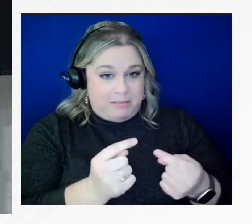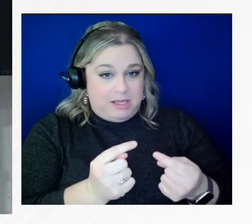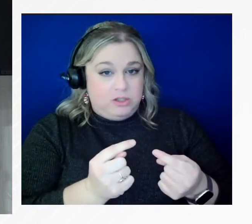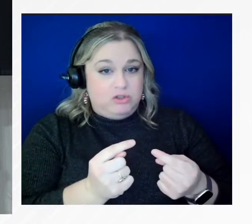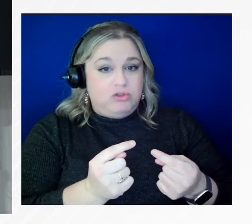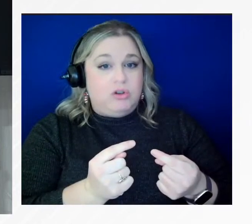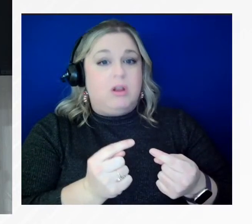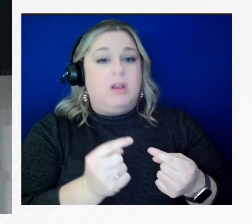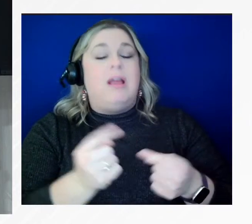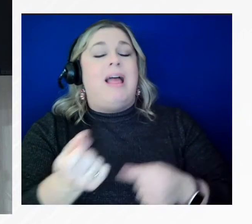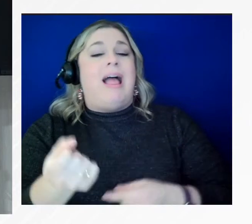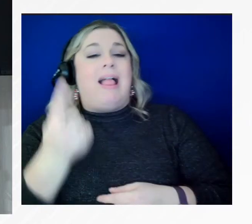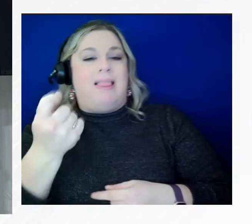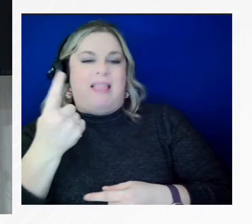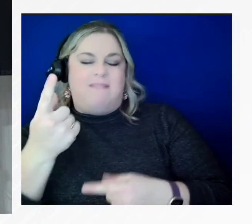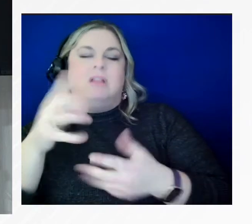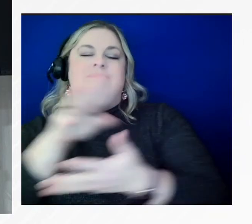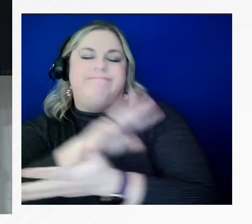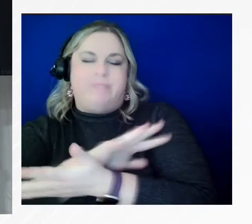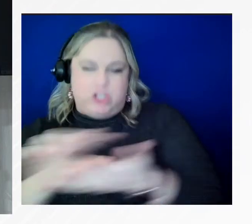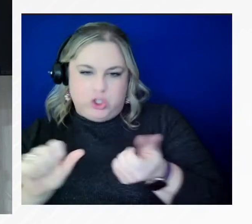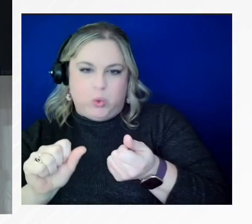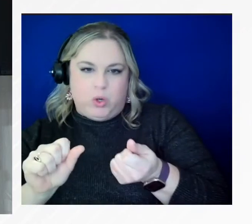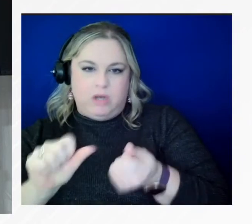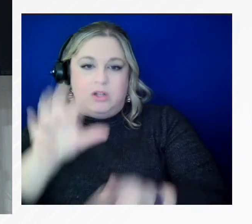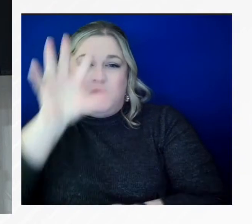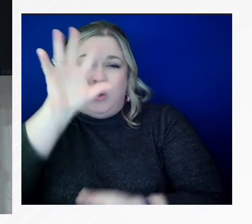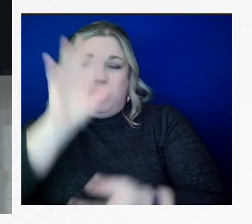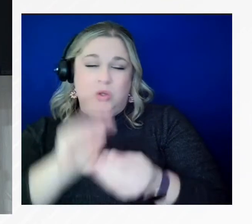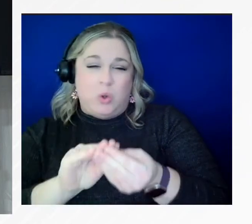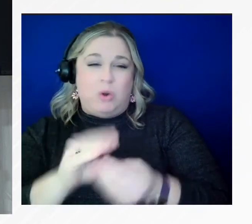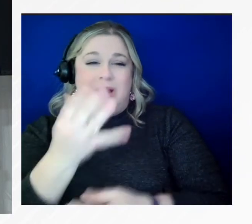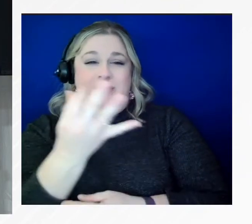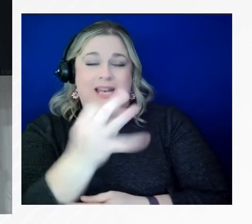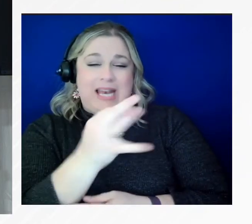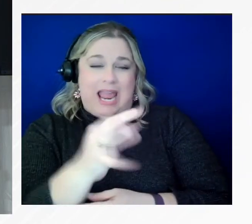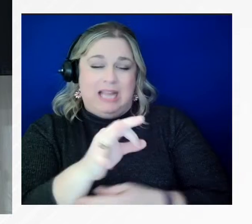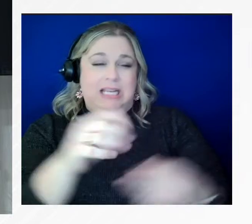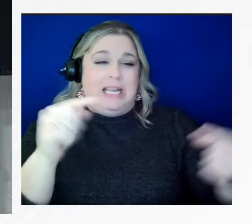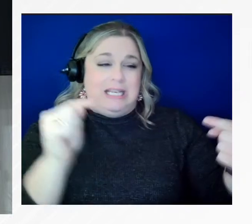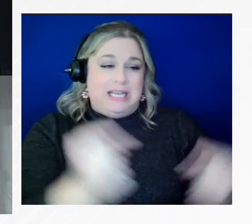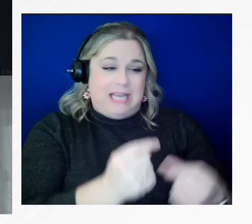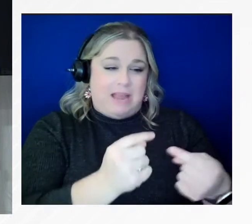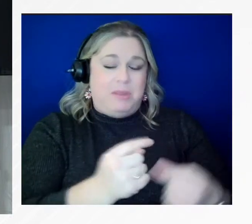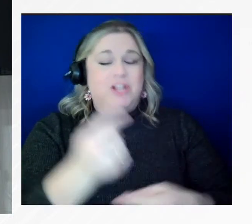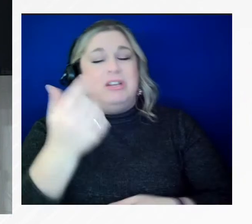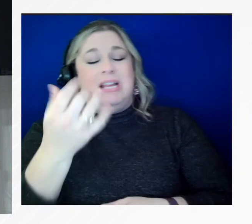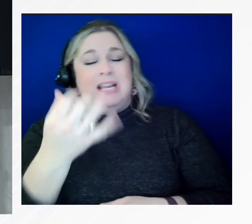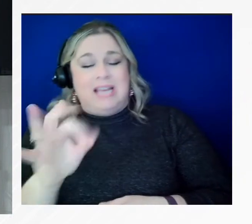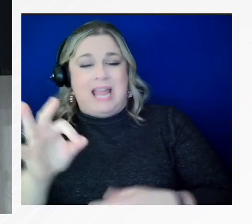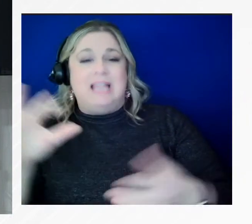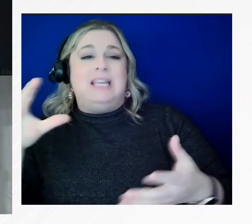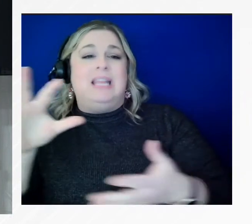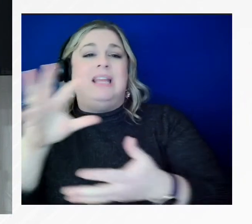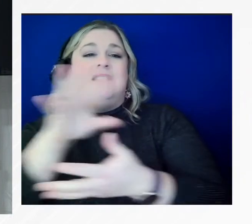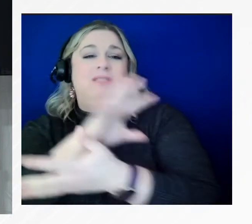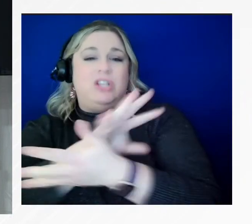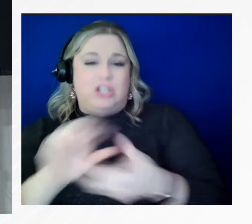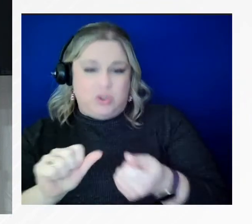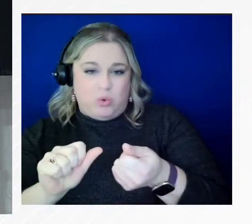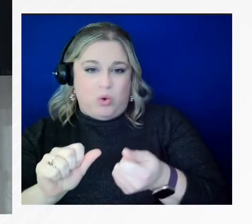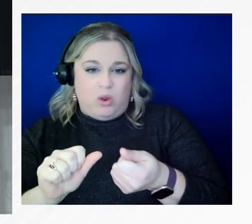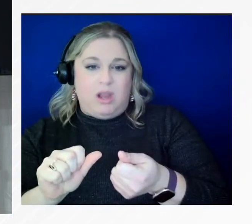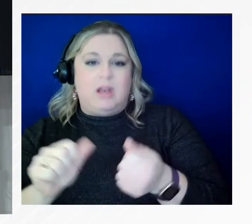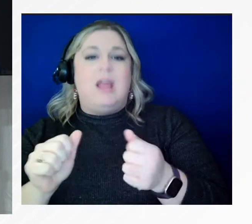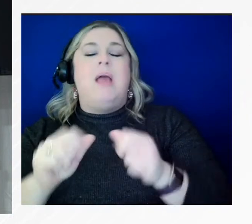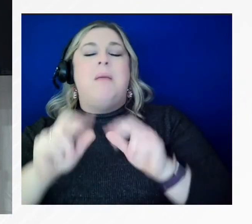So we have a total structure count so far of 19 damaged and 19 destroyed, with that assessment ongoing. Thank you,